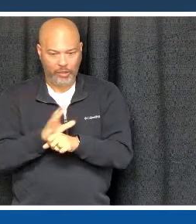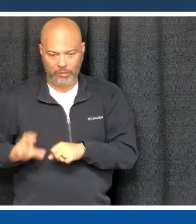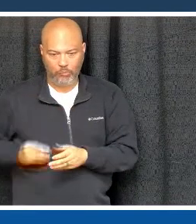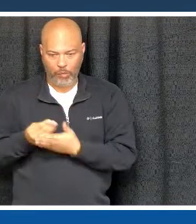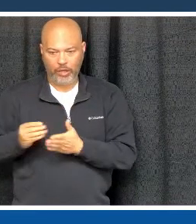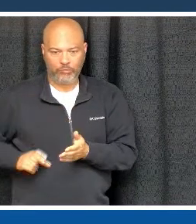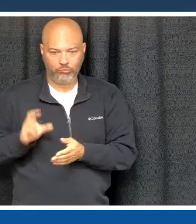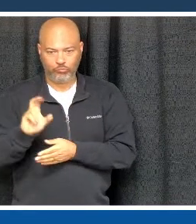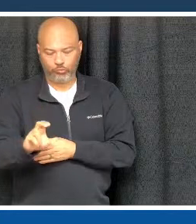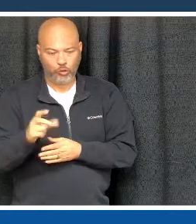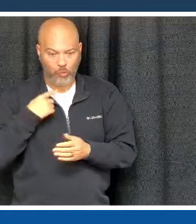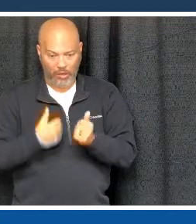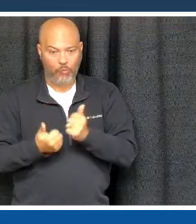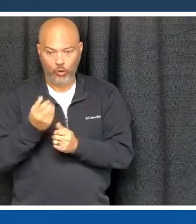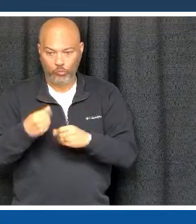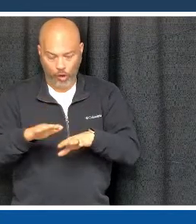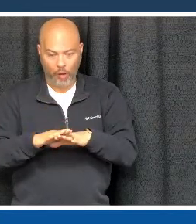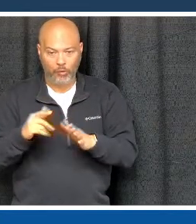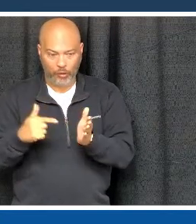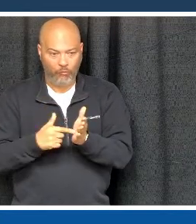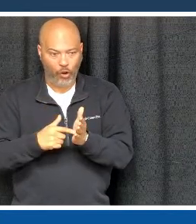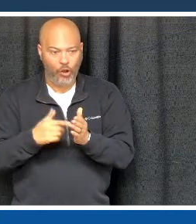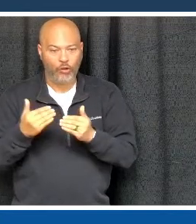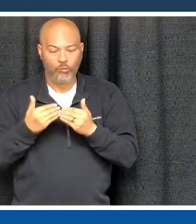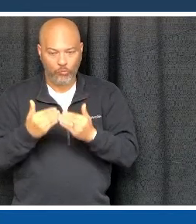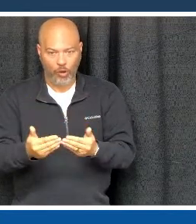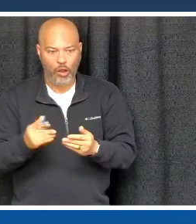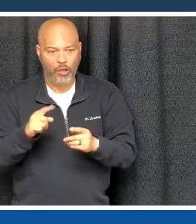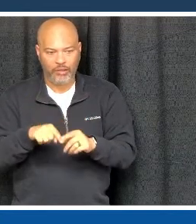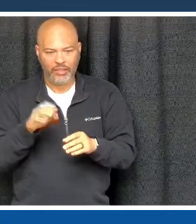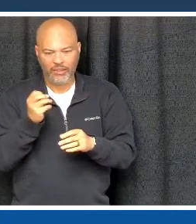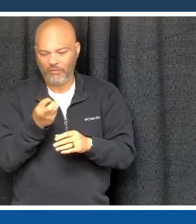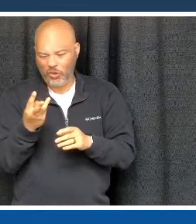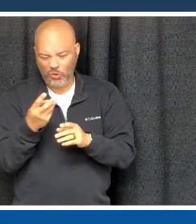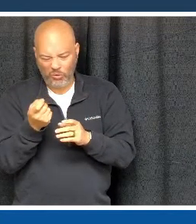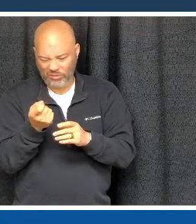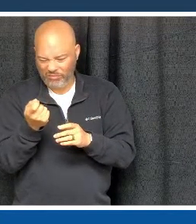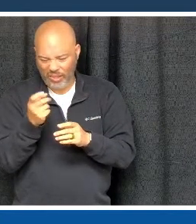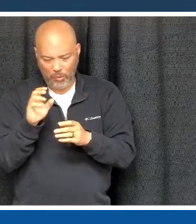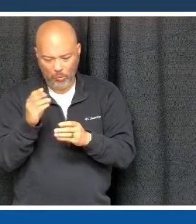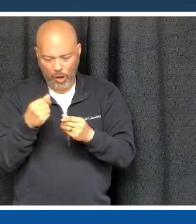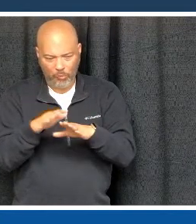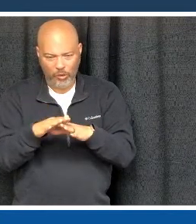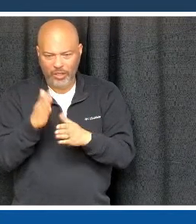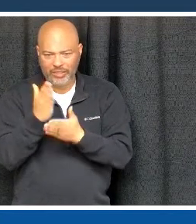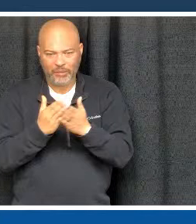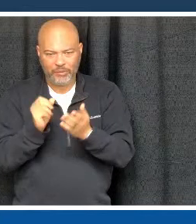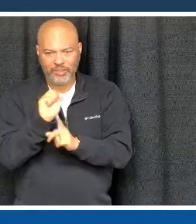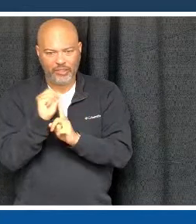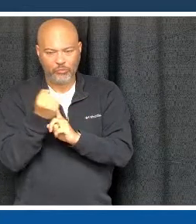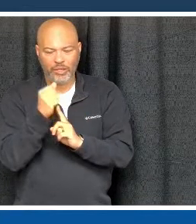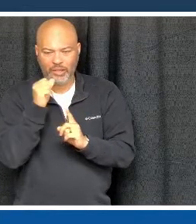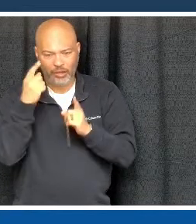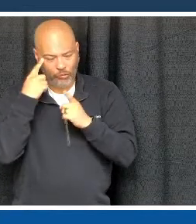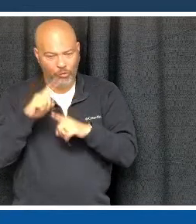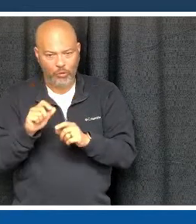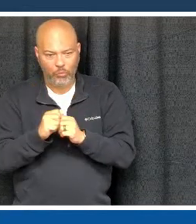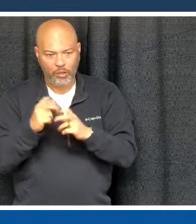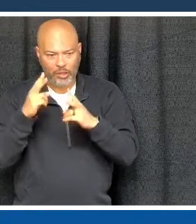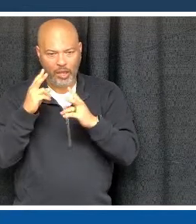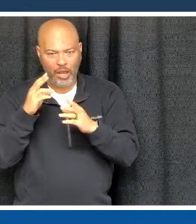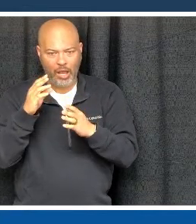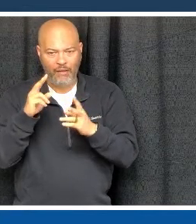we have most of the property necessary to move forward with construction. These are a couple of outliers that, in some circumstances, don't agree with the appraisal